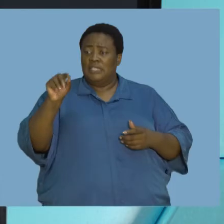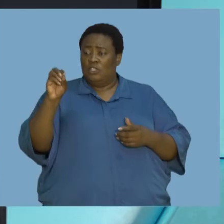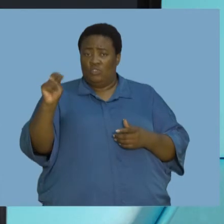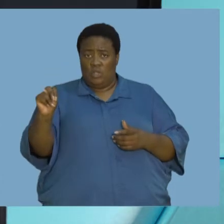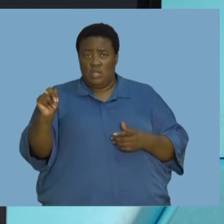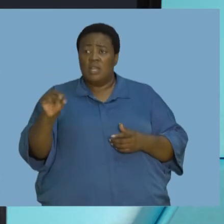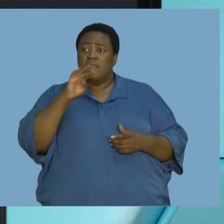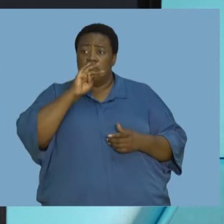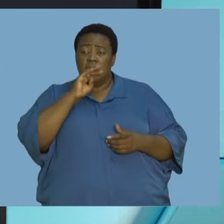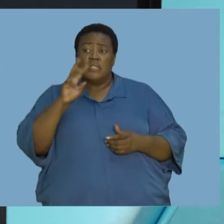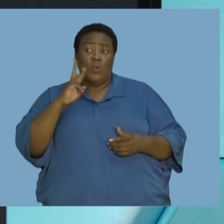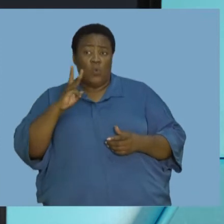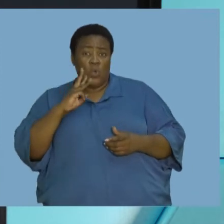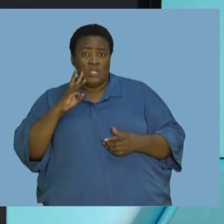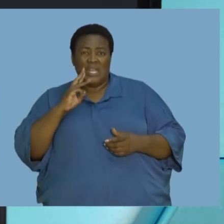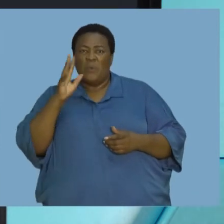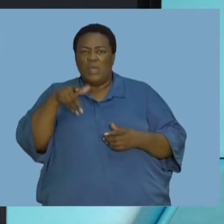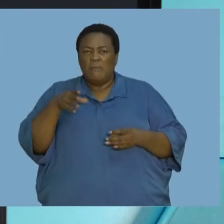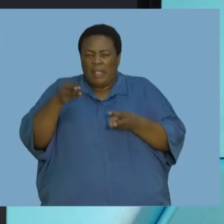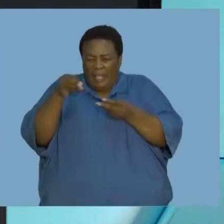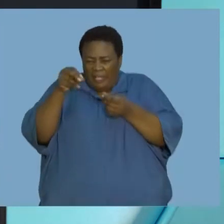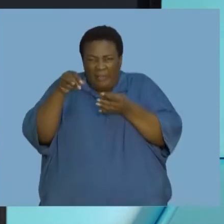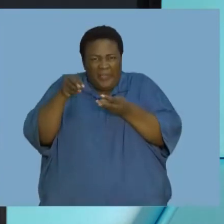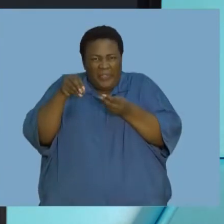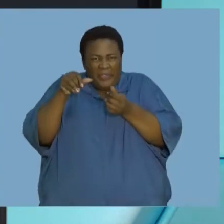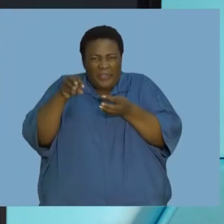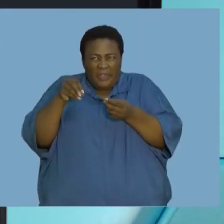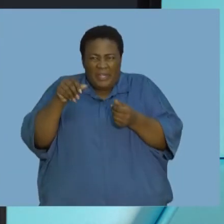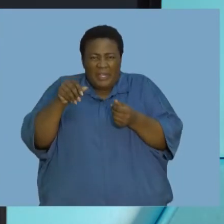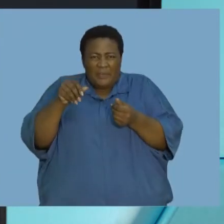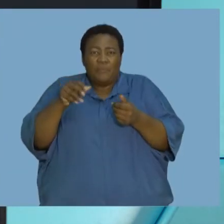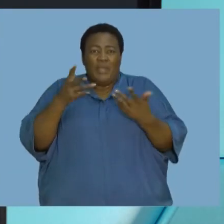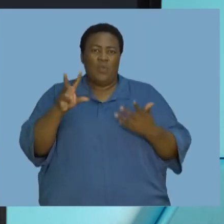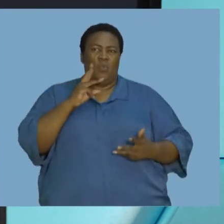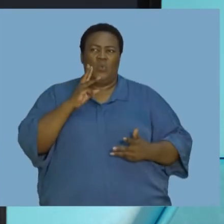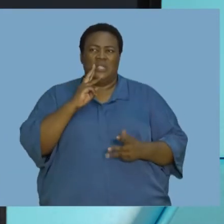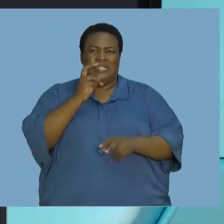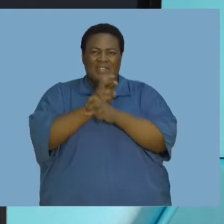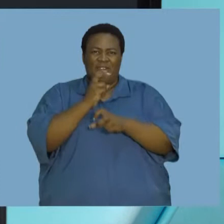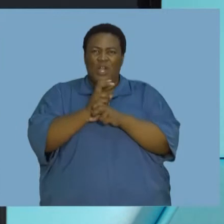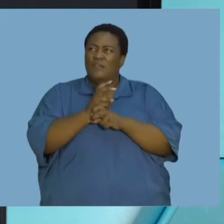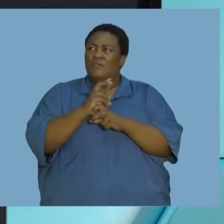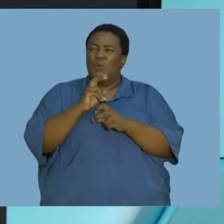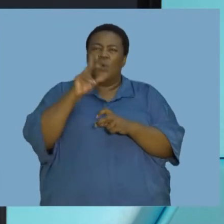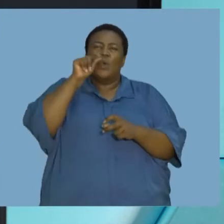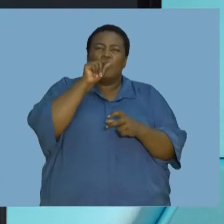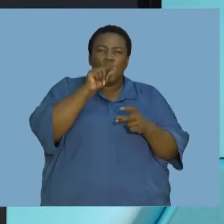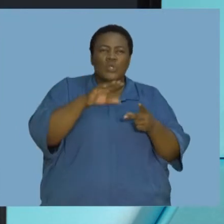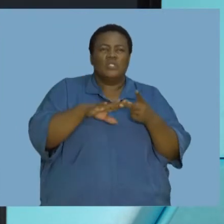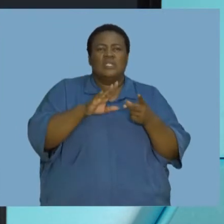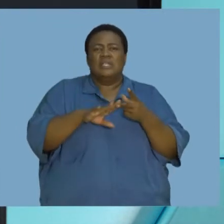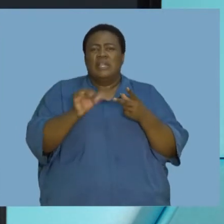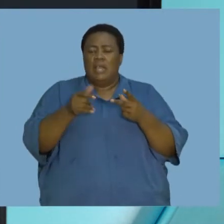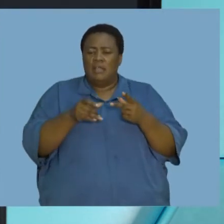very gelatinous in terms of like jelly-like. So the water body becomes difficult for your birds and